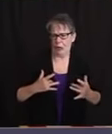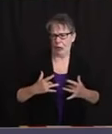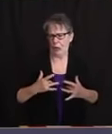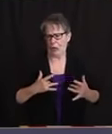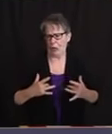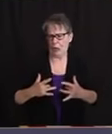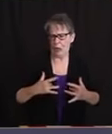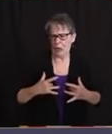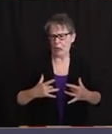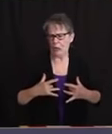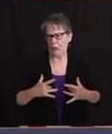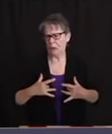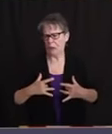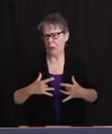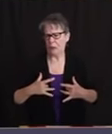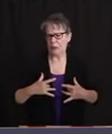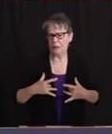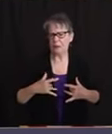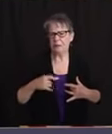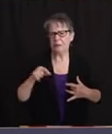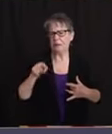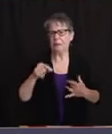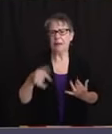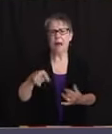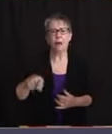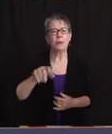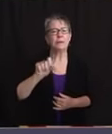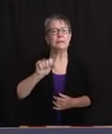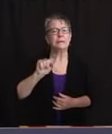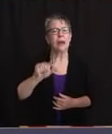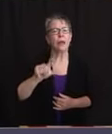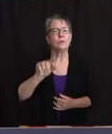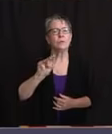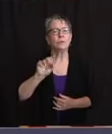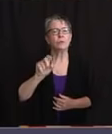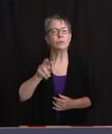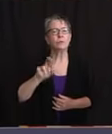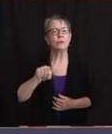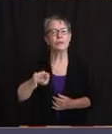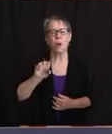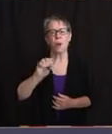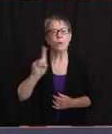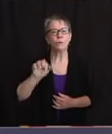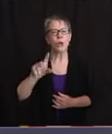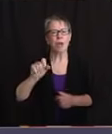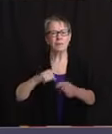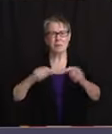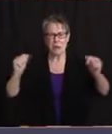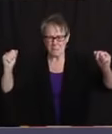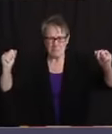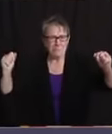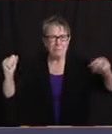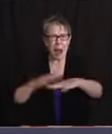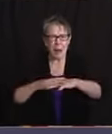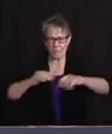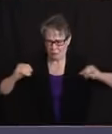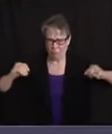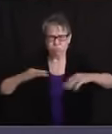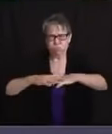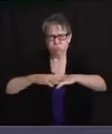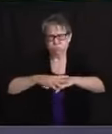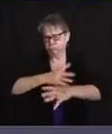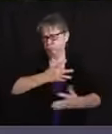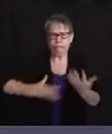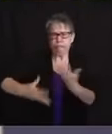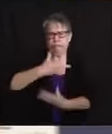Louis over the weekend. The pictures were concerning, to say the least. How soon do you know after something that might have happened today?